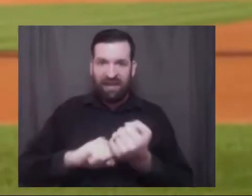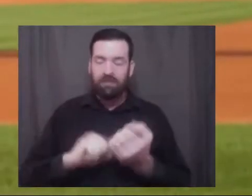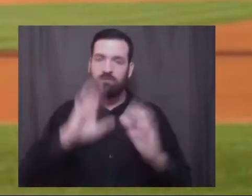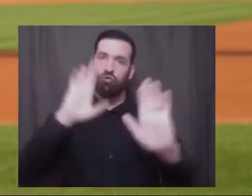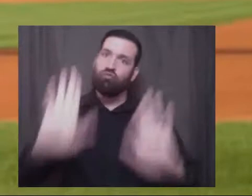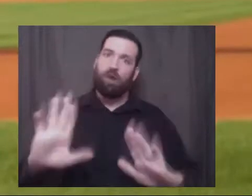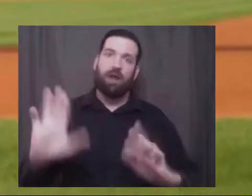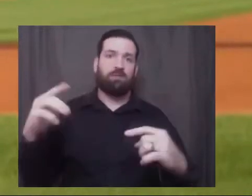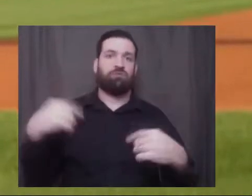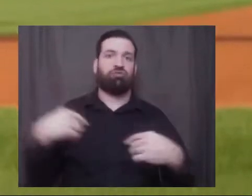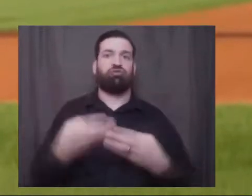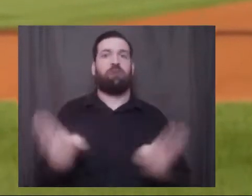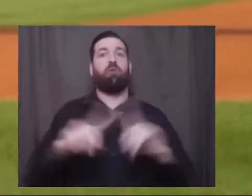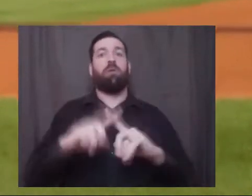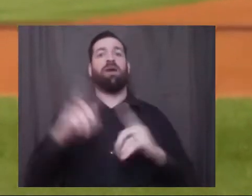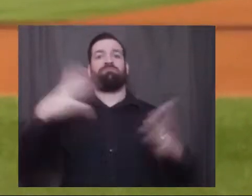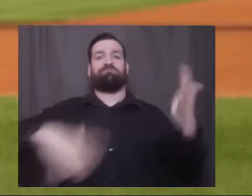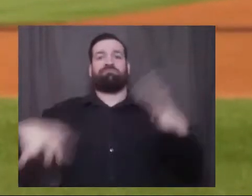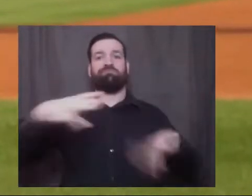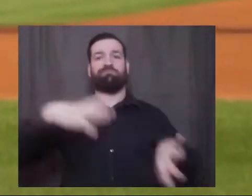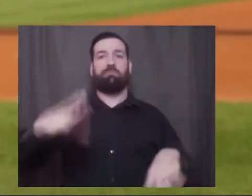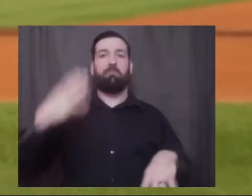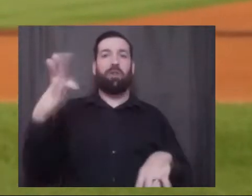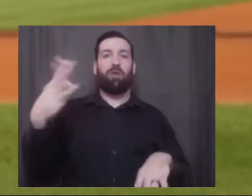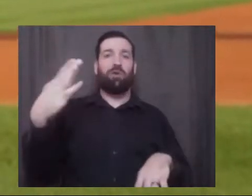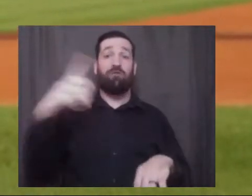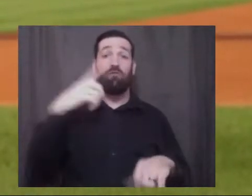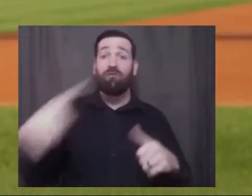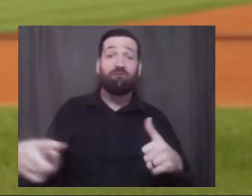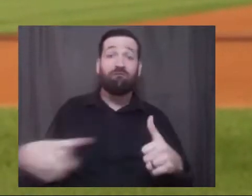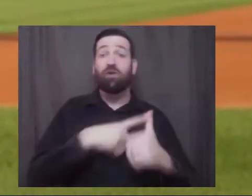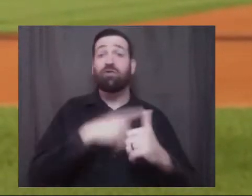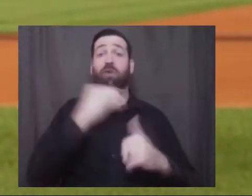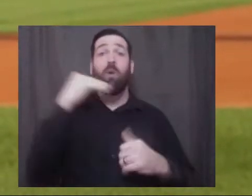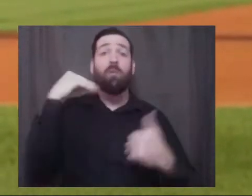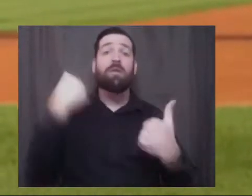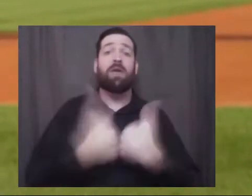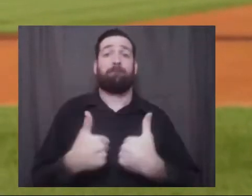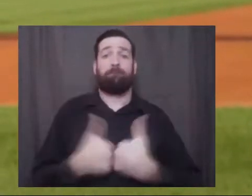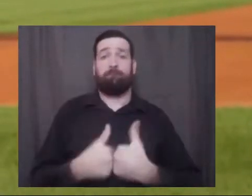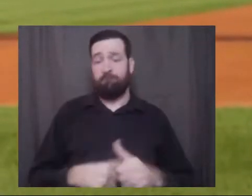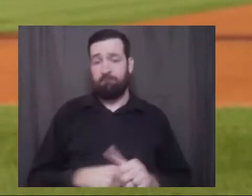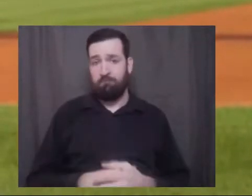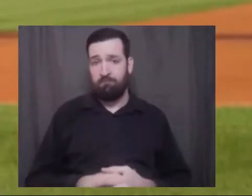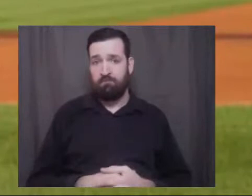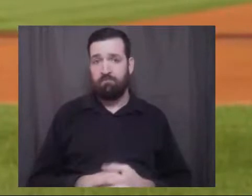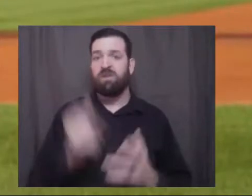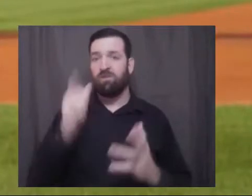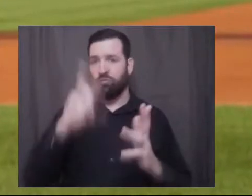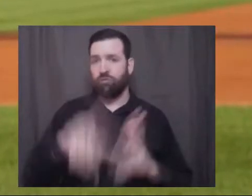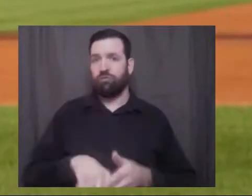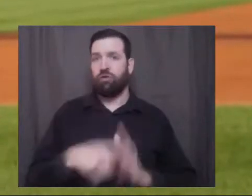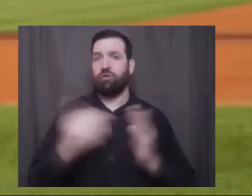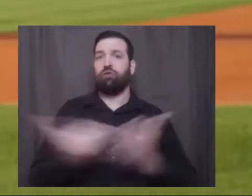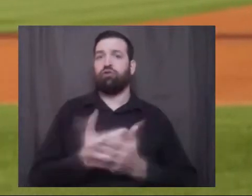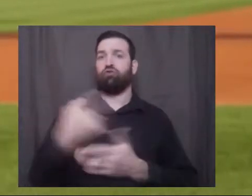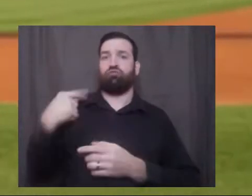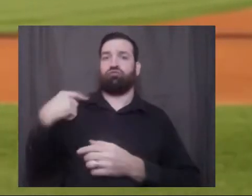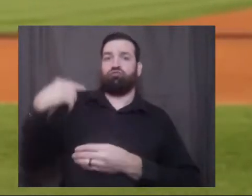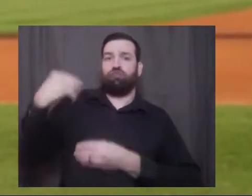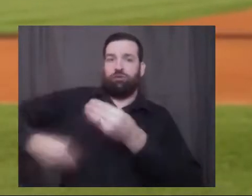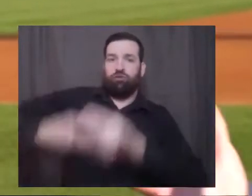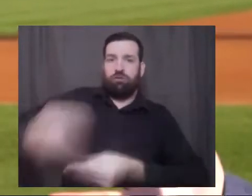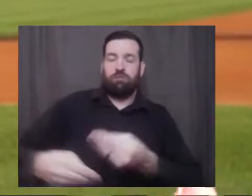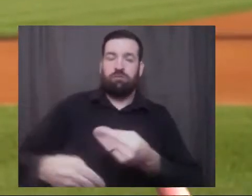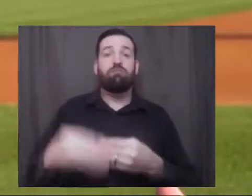wearing blue, especially for the first game of a homestand. And we're going to start a new tradition by raising a home flag, and